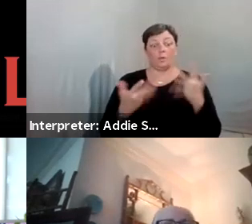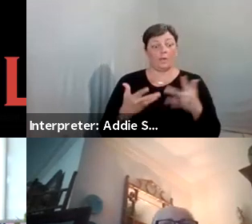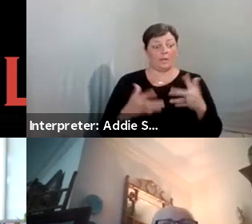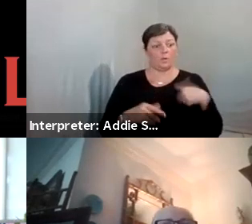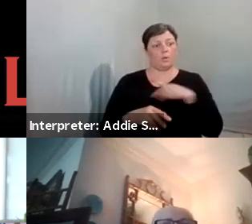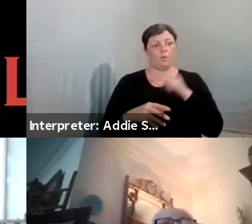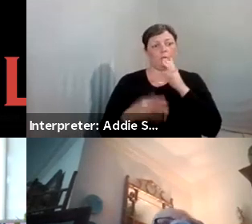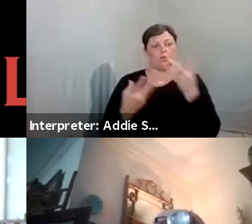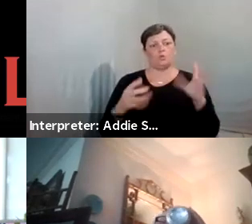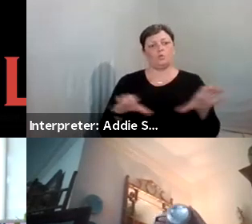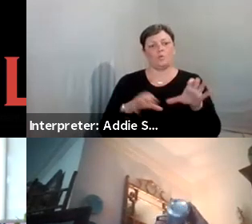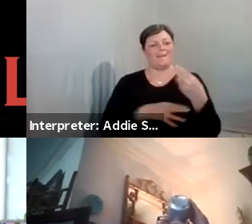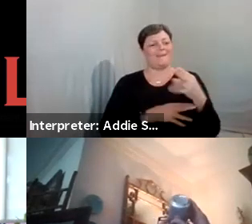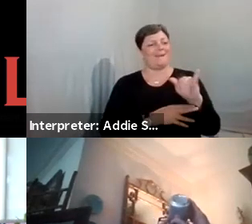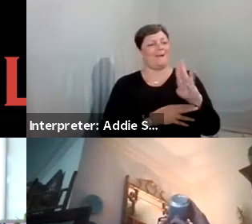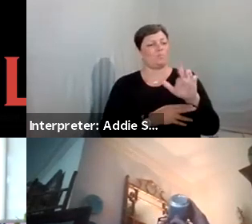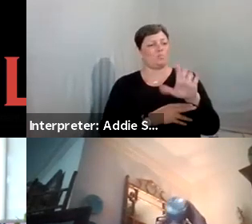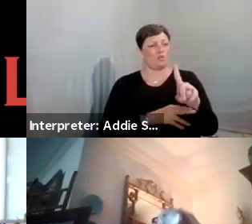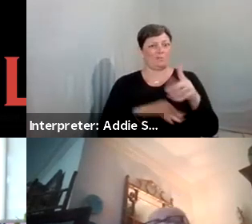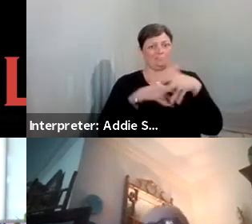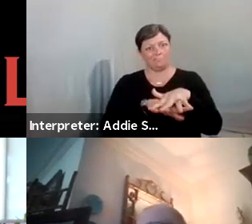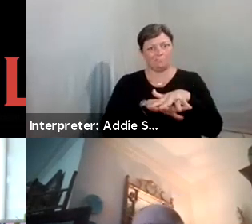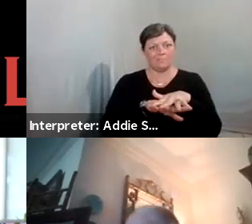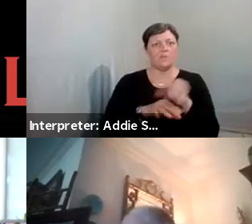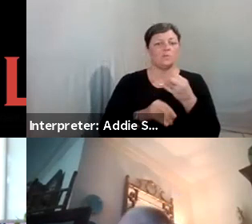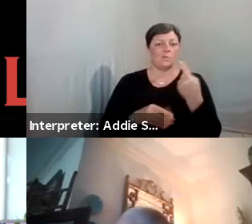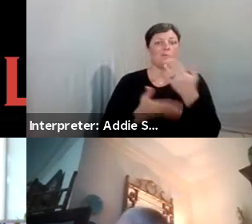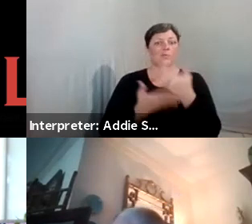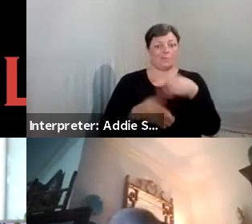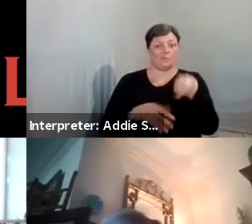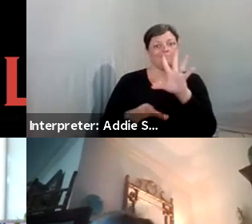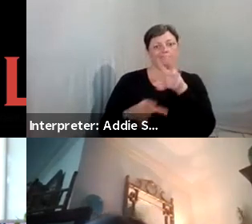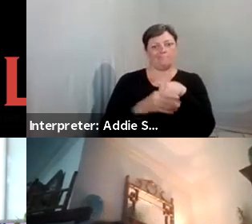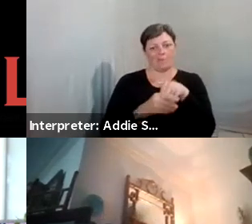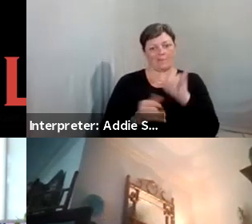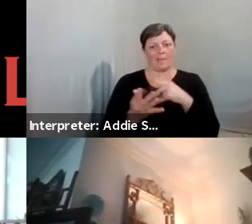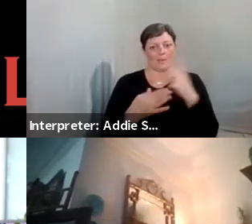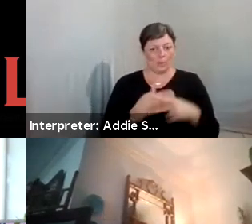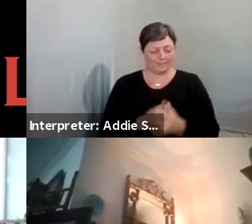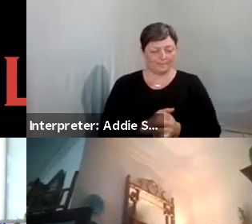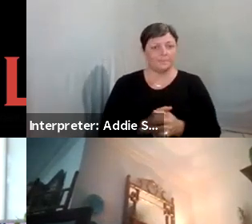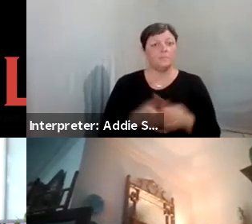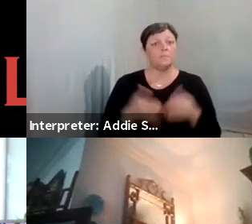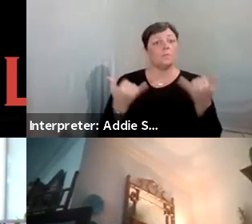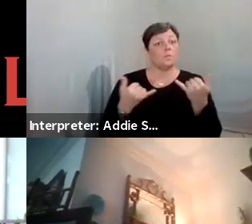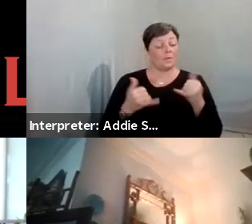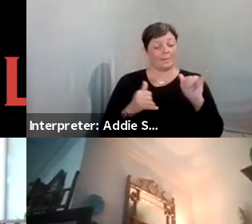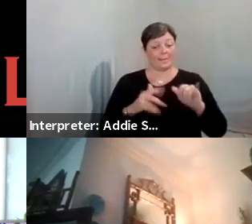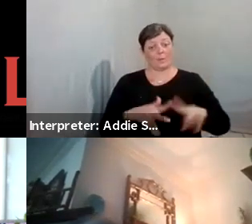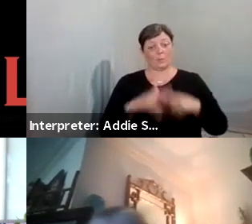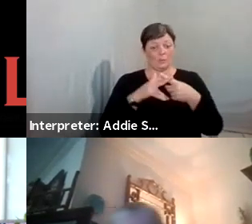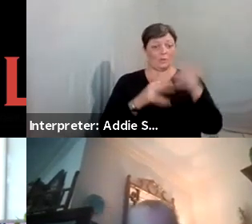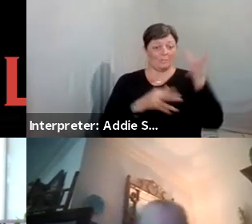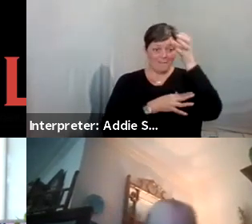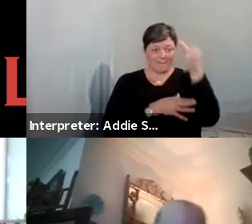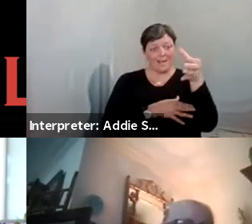doing a hybrid. And so some of you have already started to engage in that programming. Today, the original